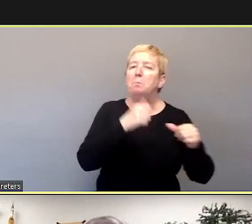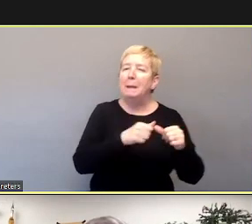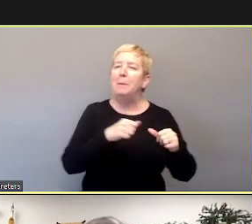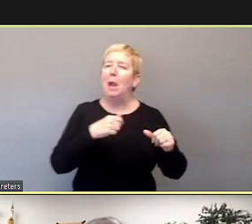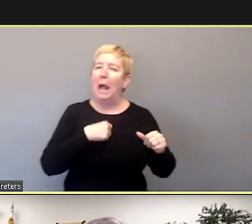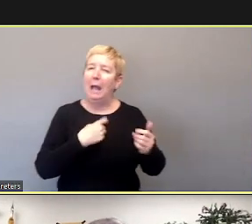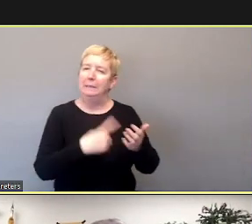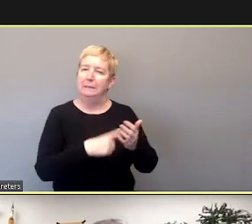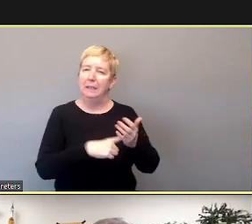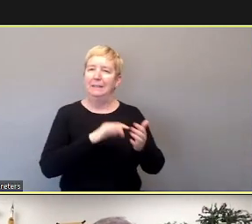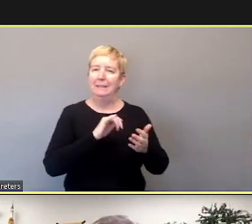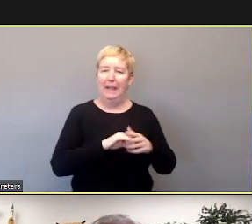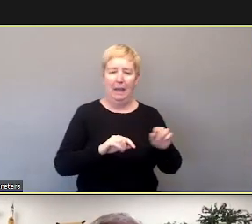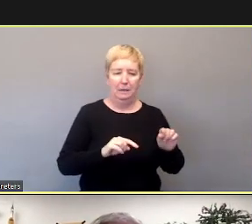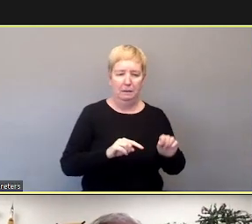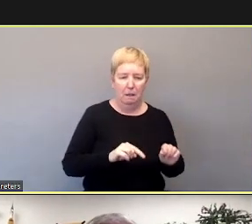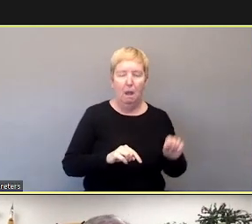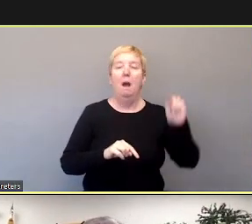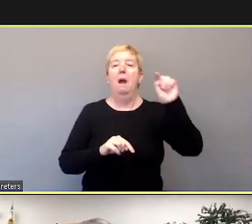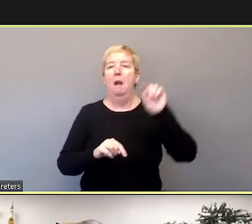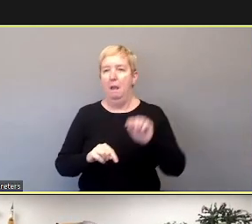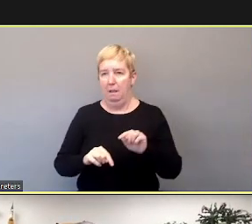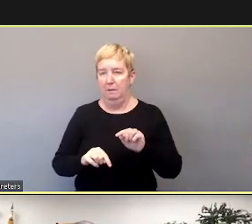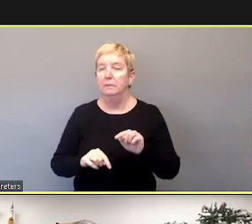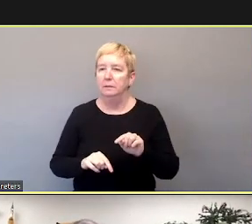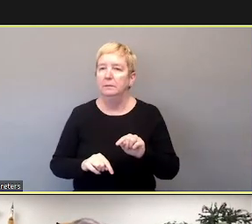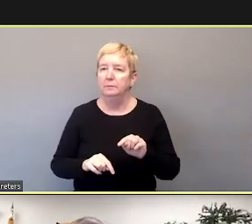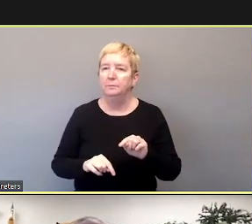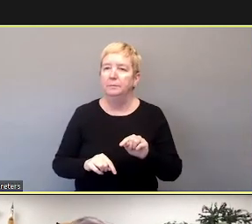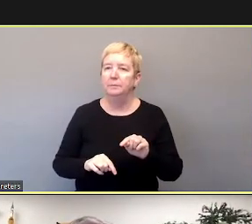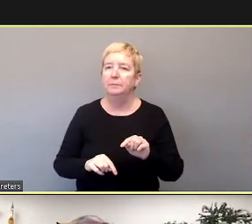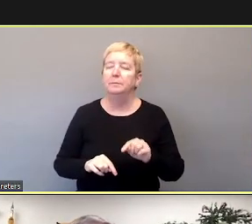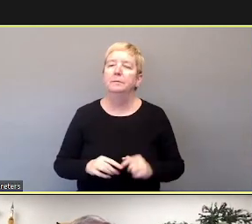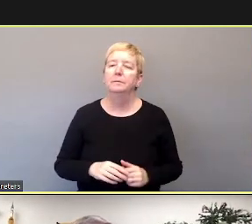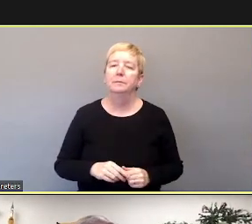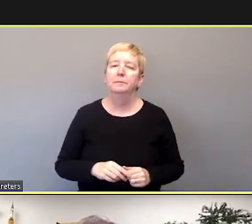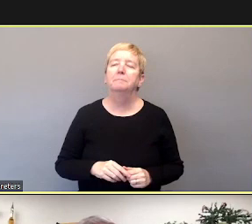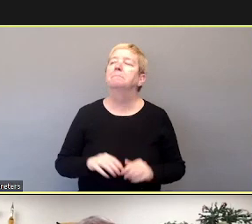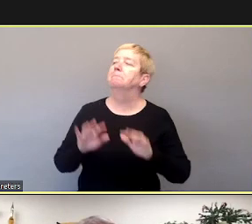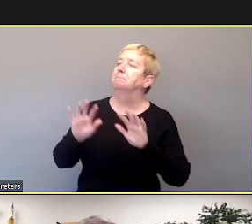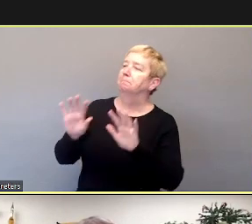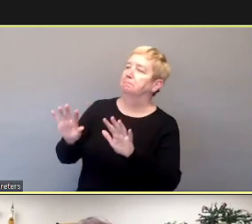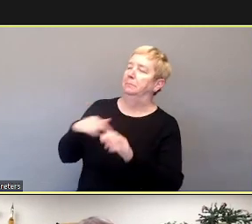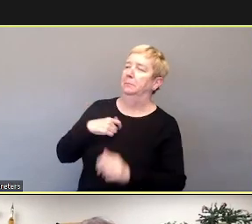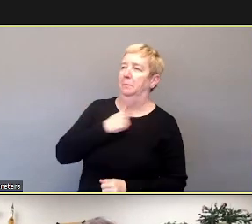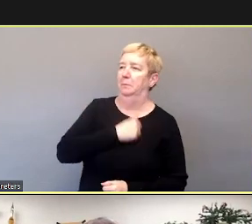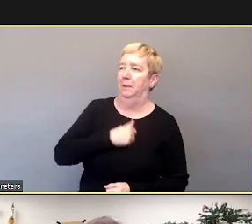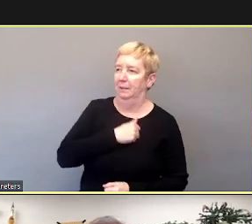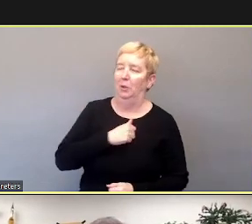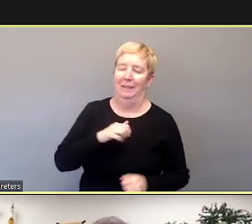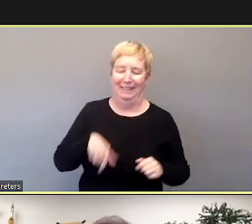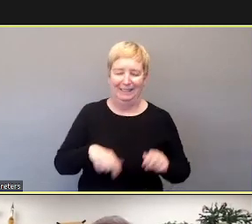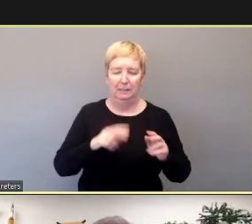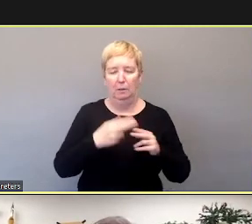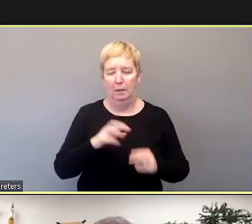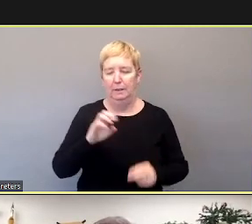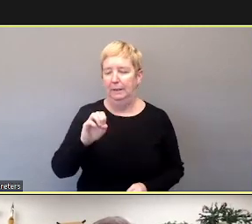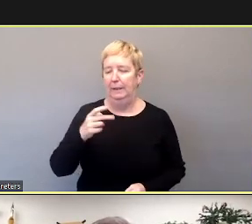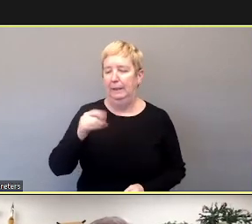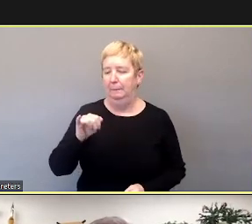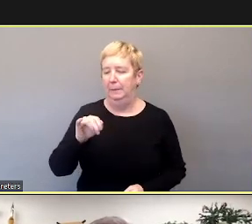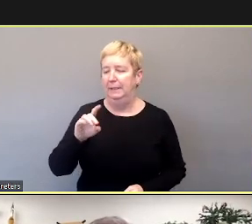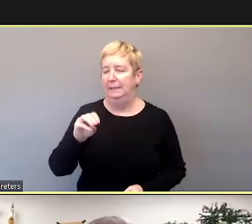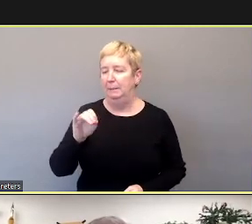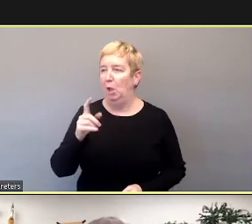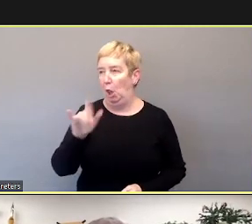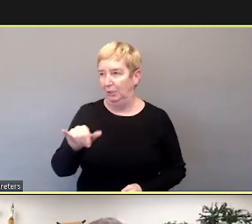spike here. And I apologize that we're doing epidemiological math, but there's approximately